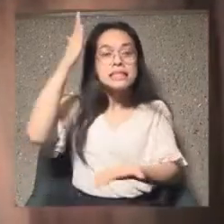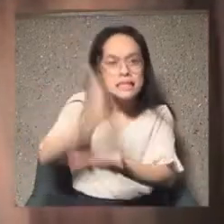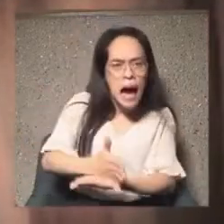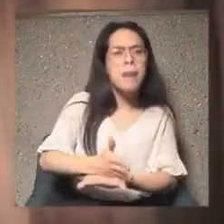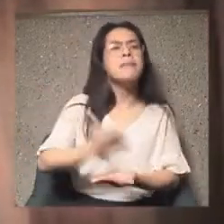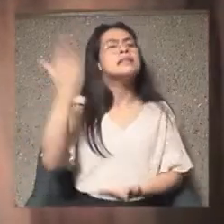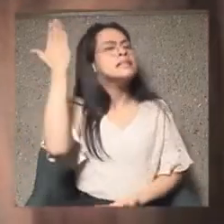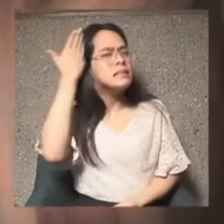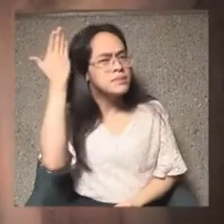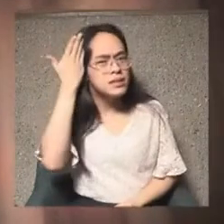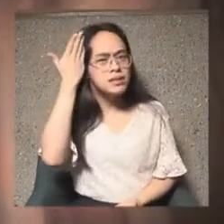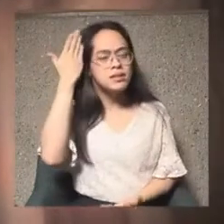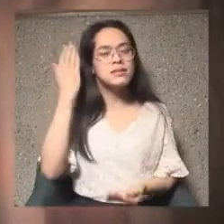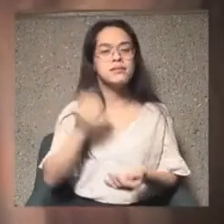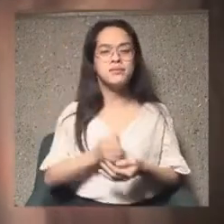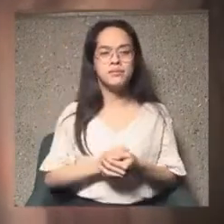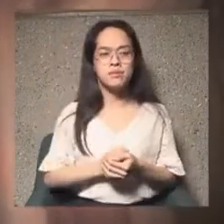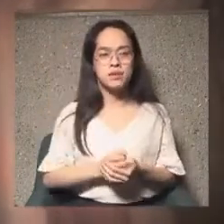are winning.